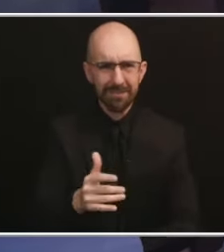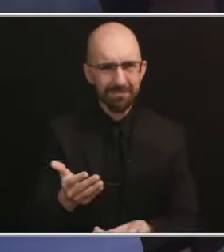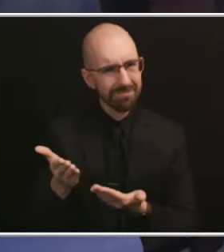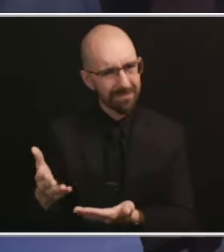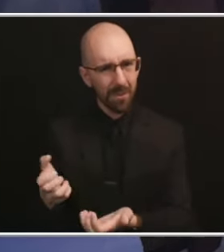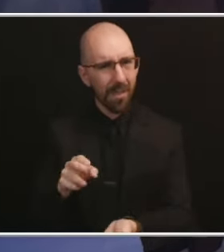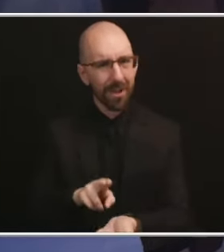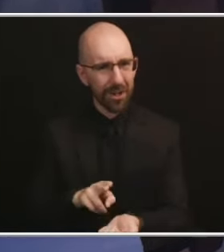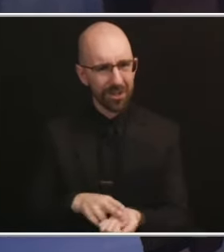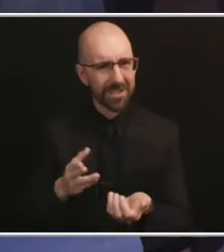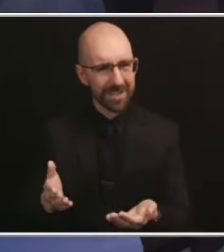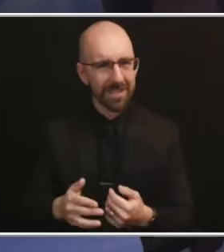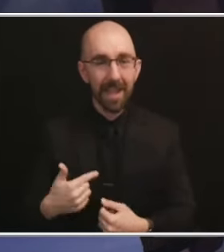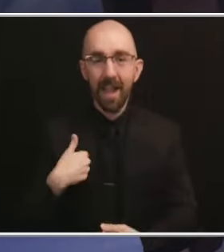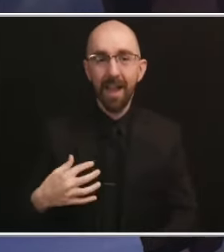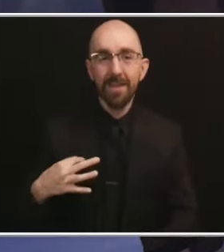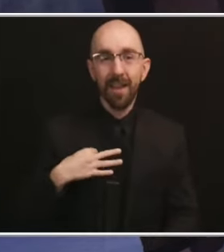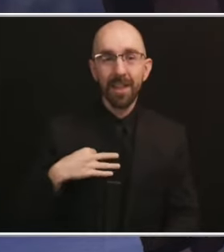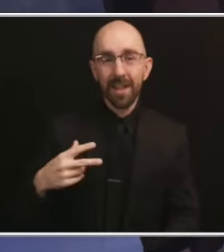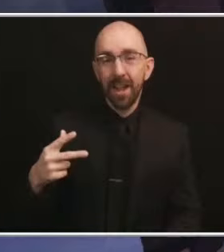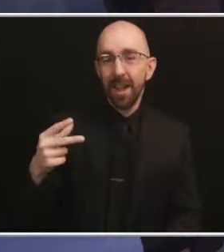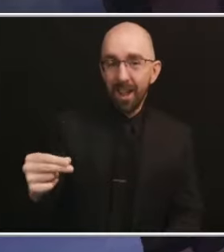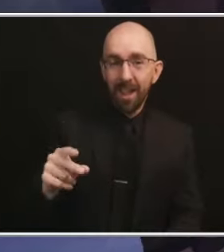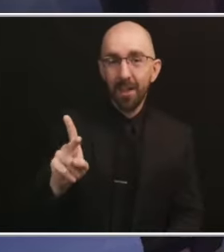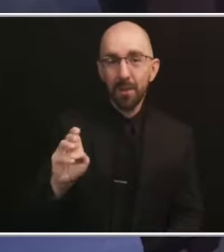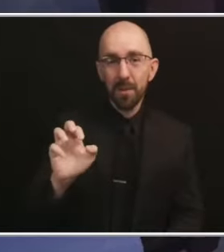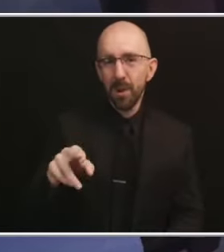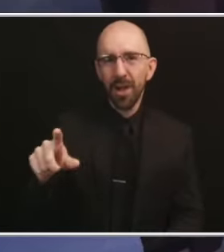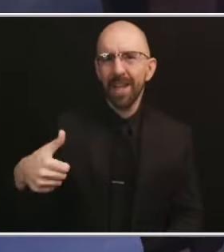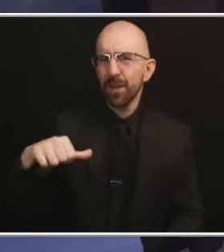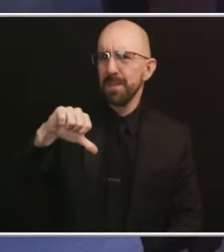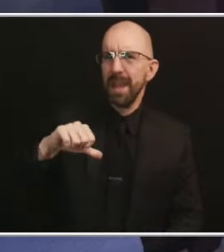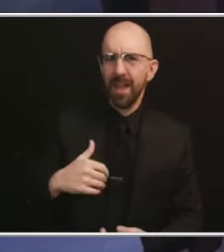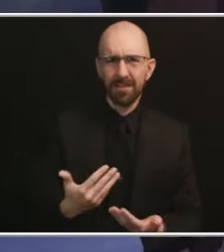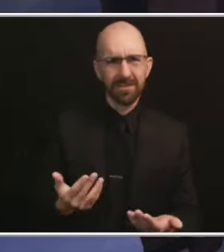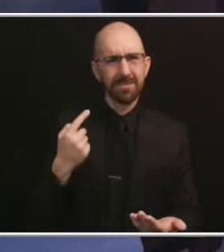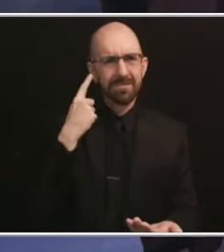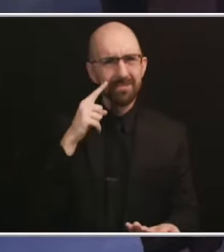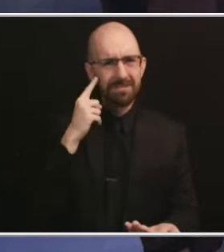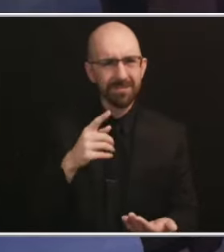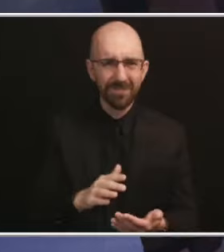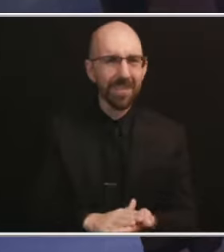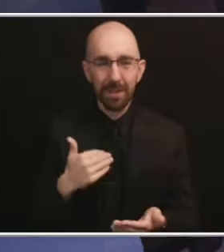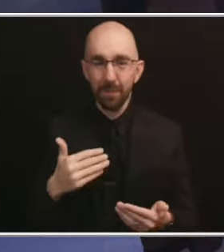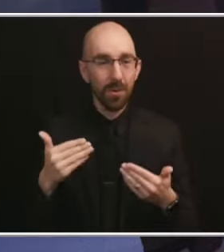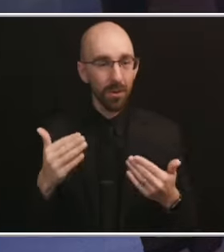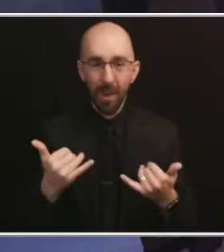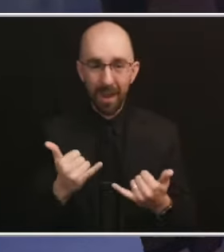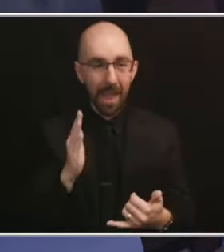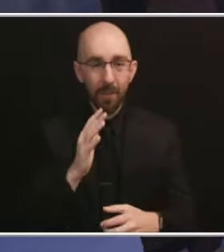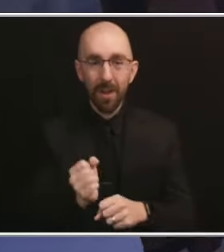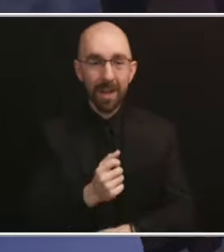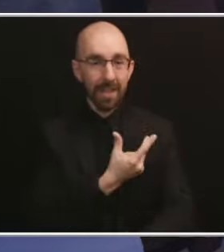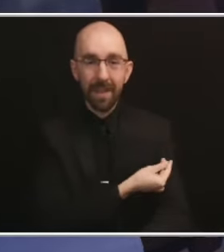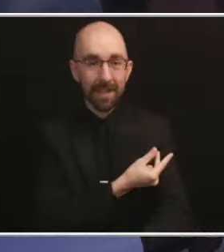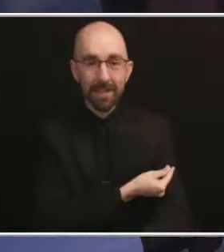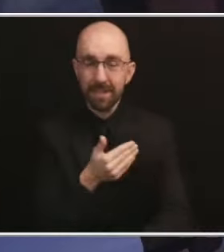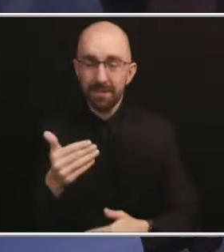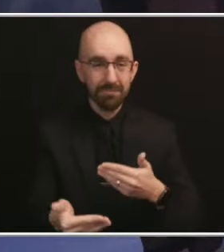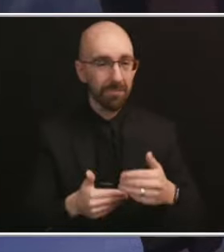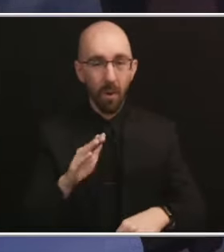I volunteered to give Cougar his. He turned me down. I don't know why. So we're going to get that going right now. We're going to get some vaccinations on the air. I'm going to show you